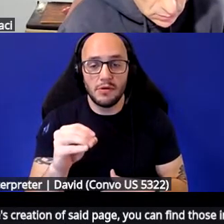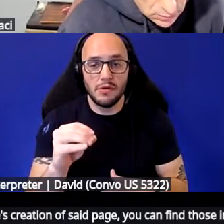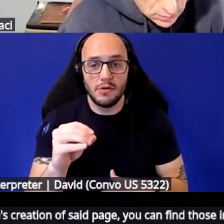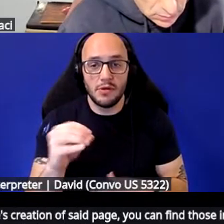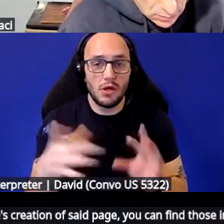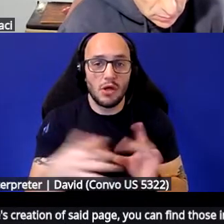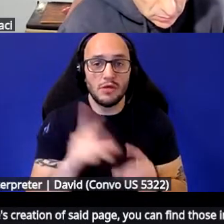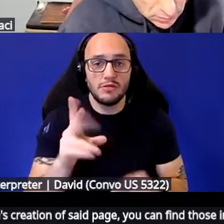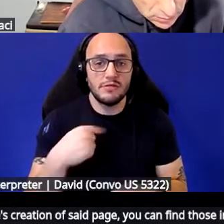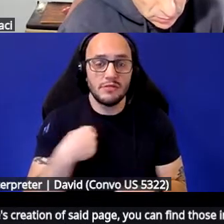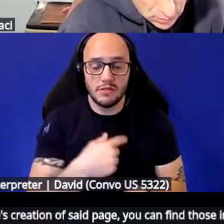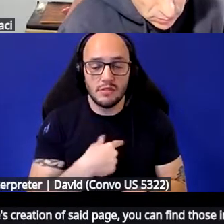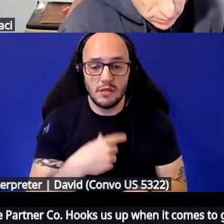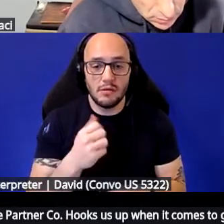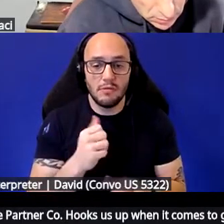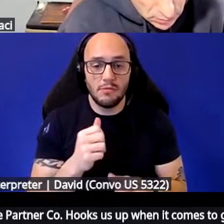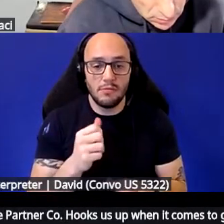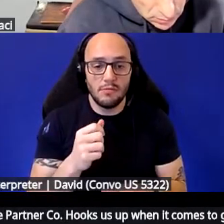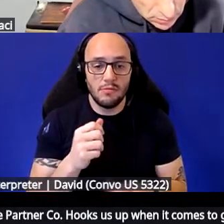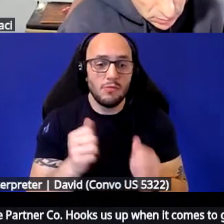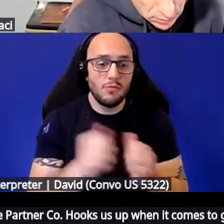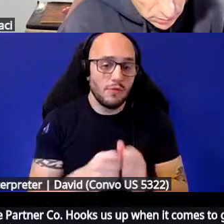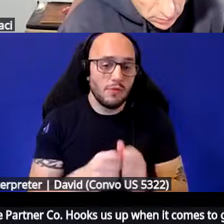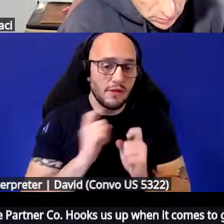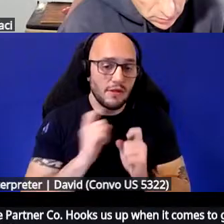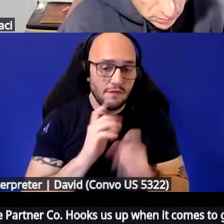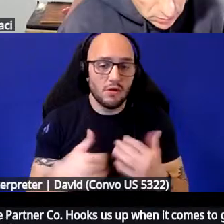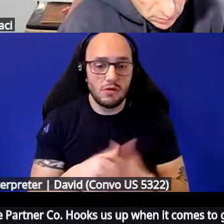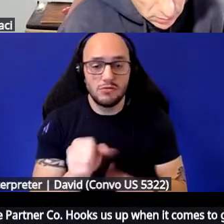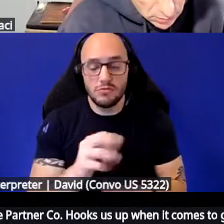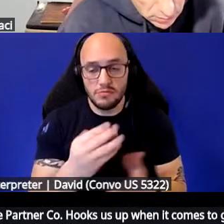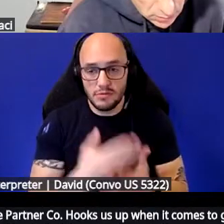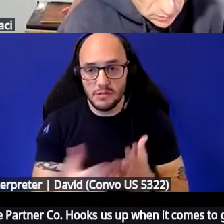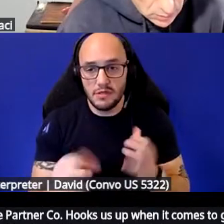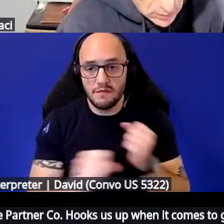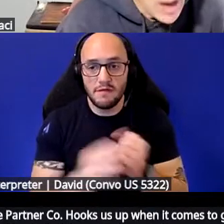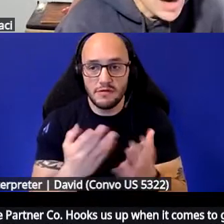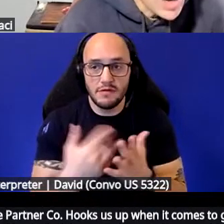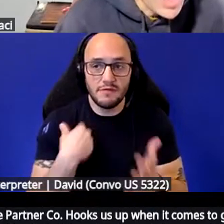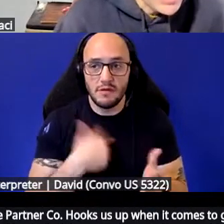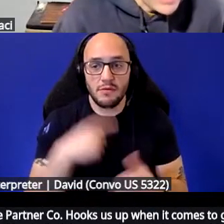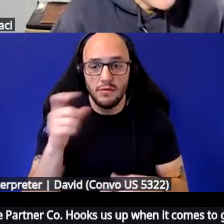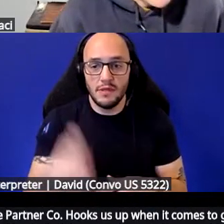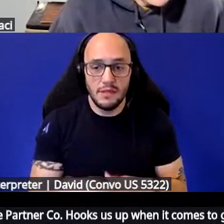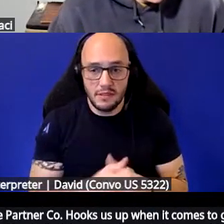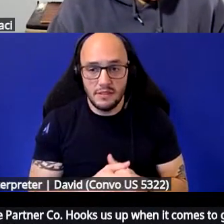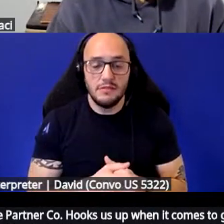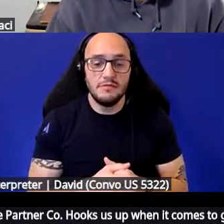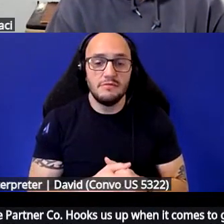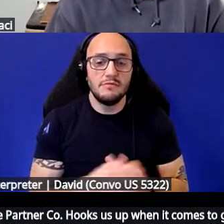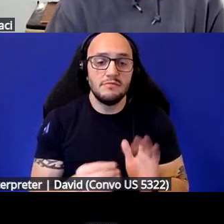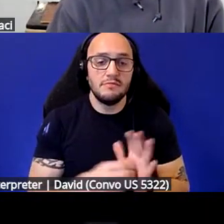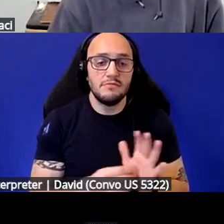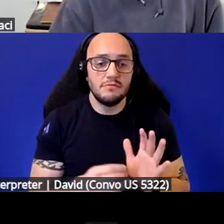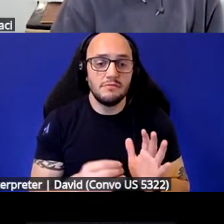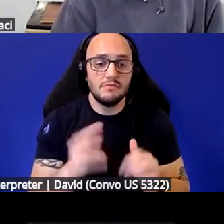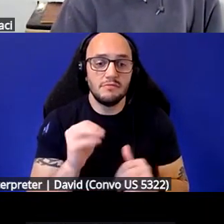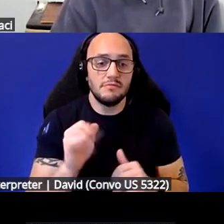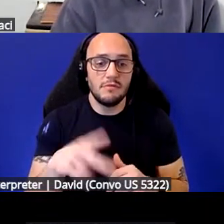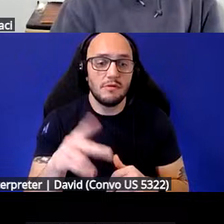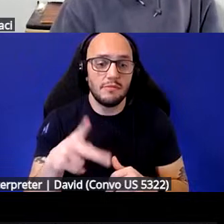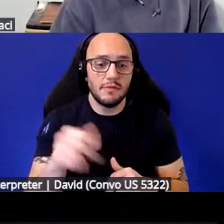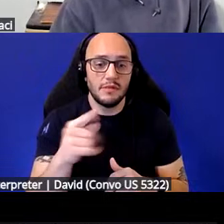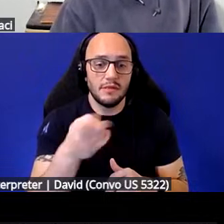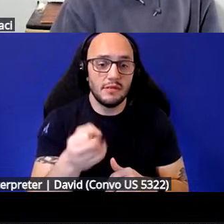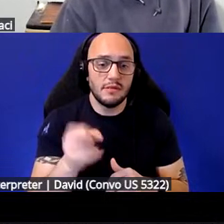us all of the social media stuff and all of the advertising stuff we would ever need. Mark Patterson does a fantastic